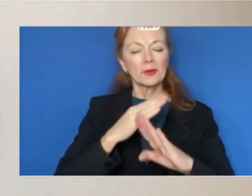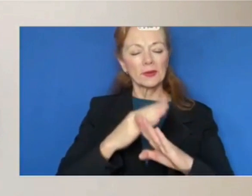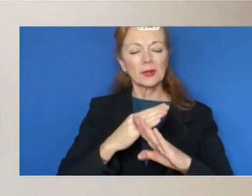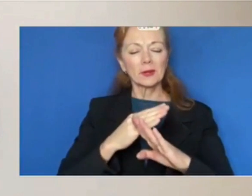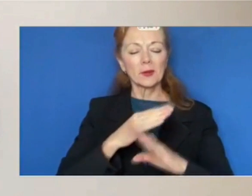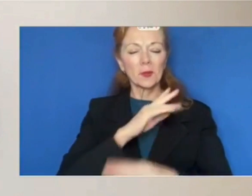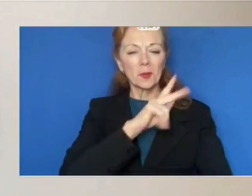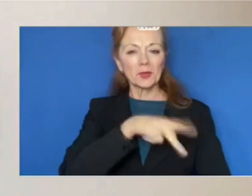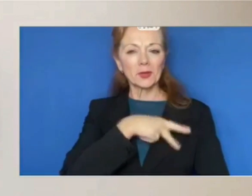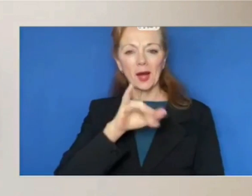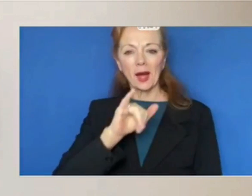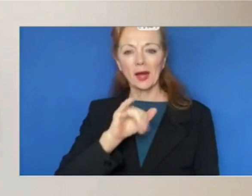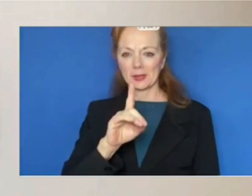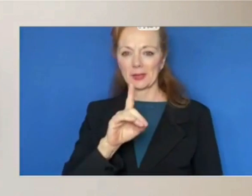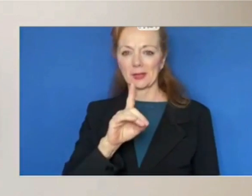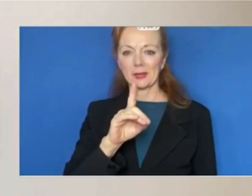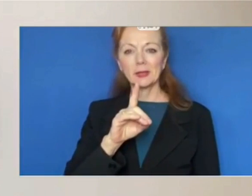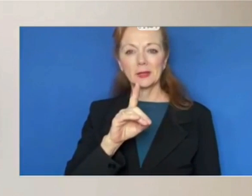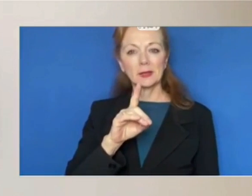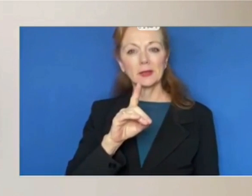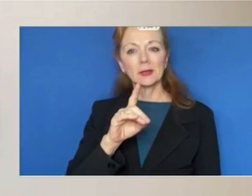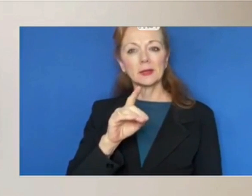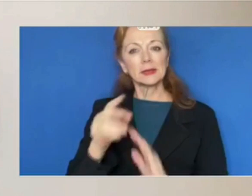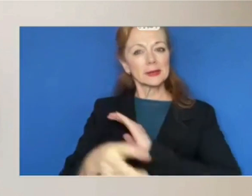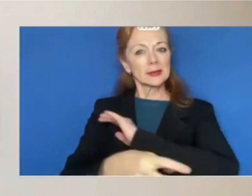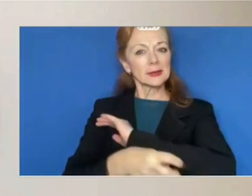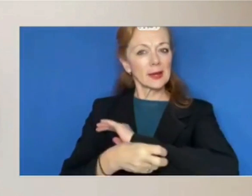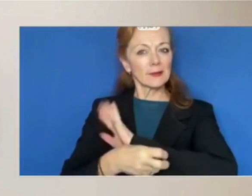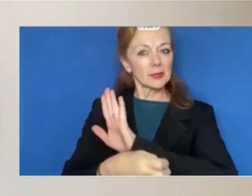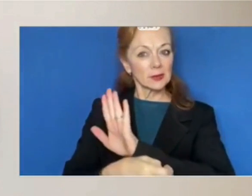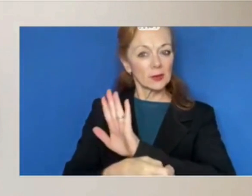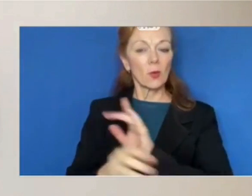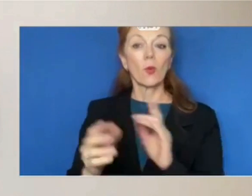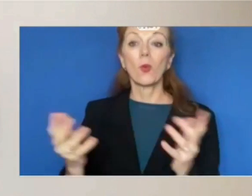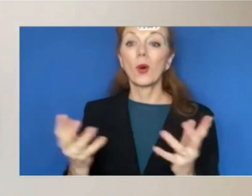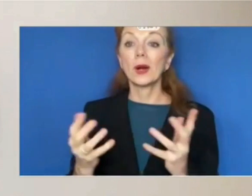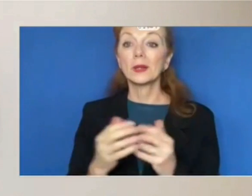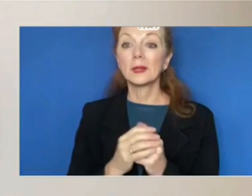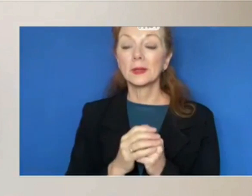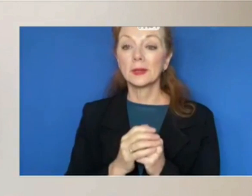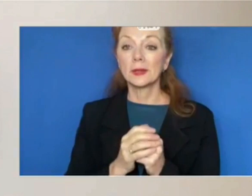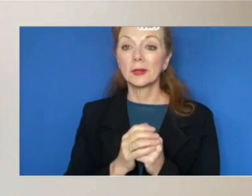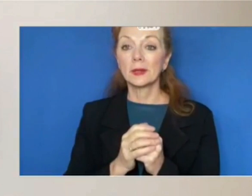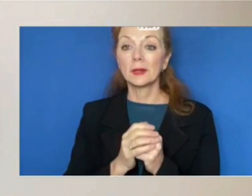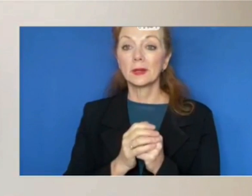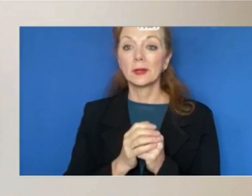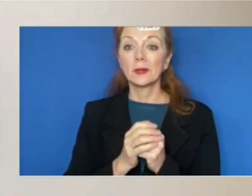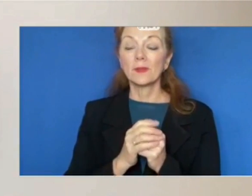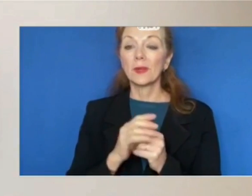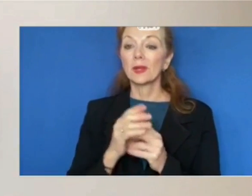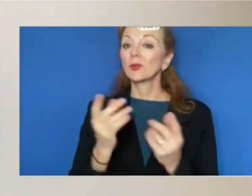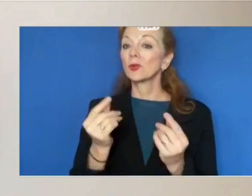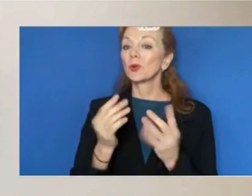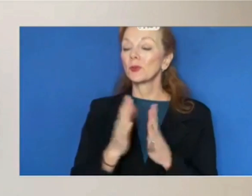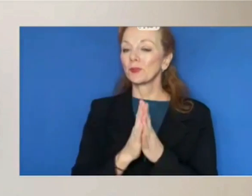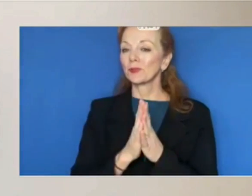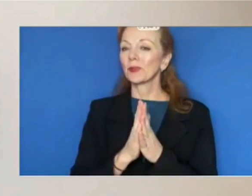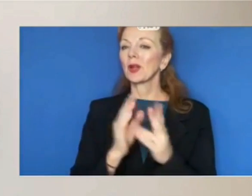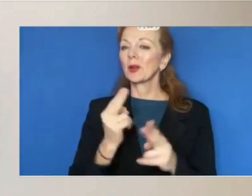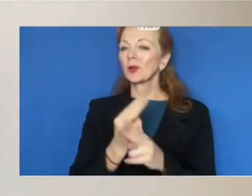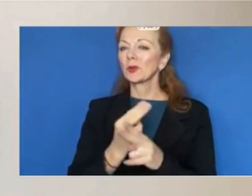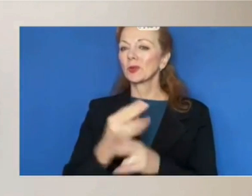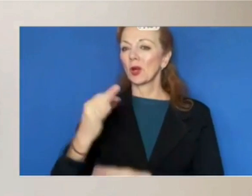used to open accounts is to do the credit freeze. It pretty much shuts down your